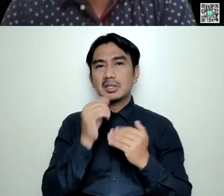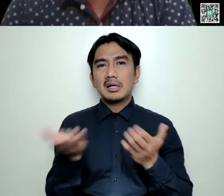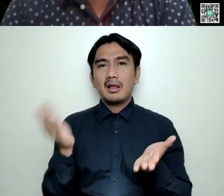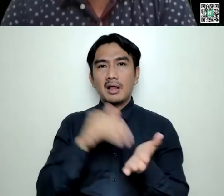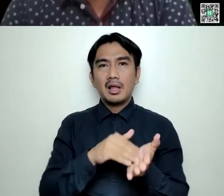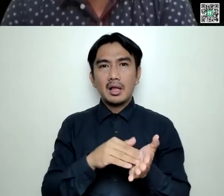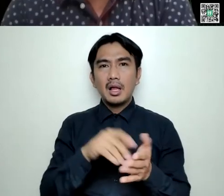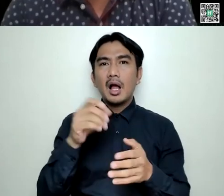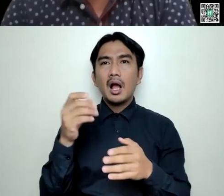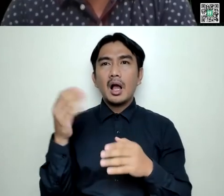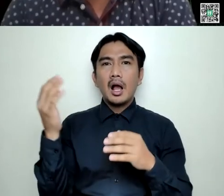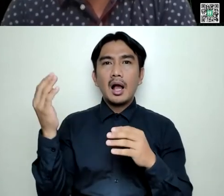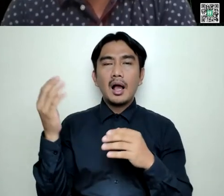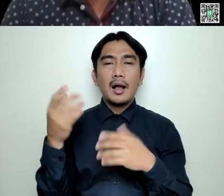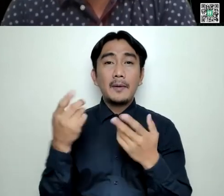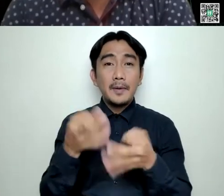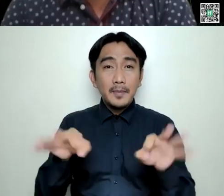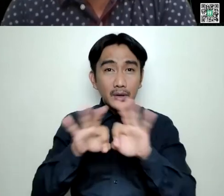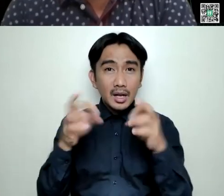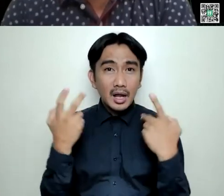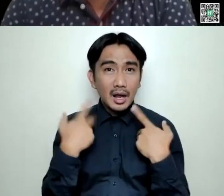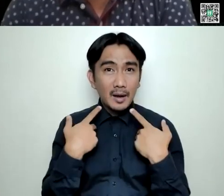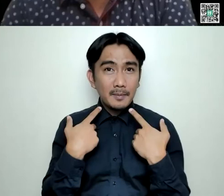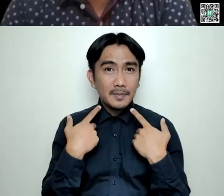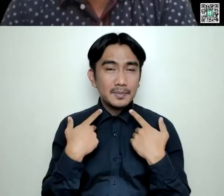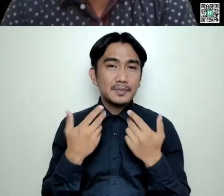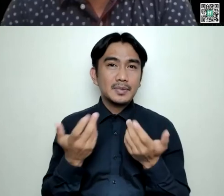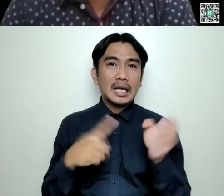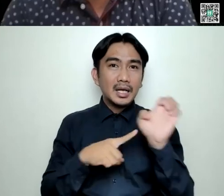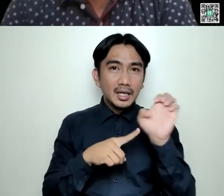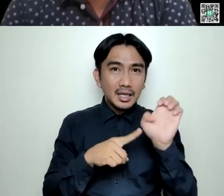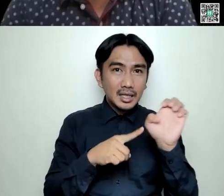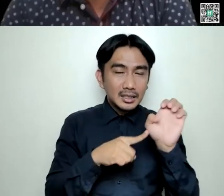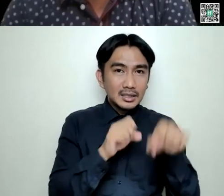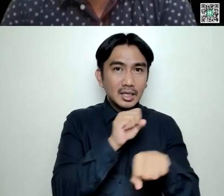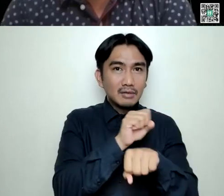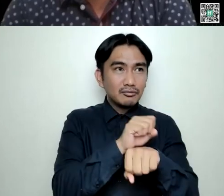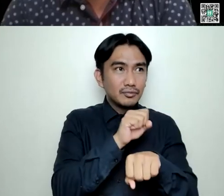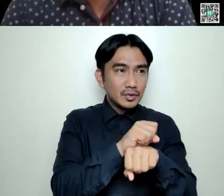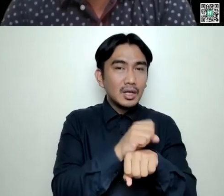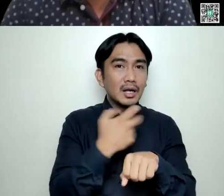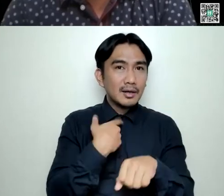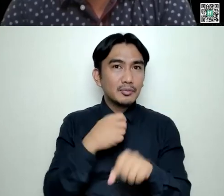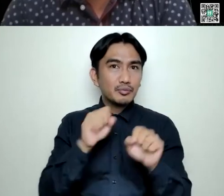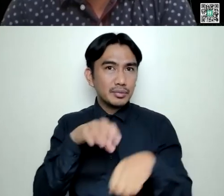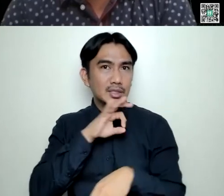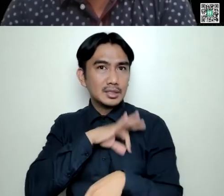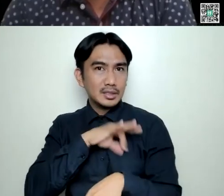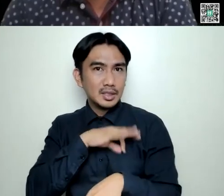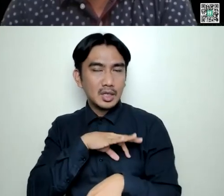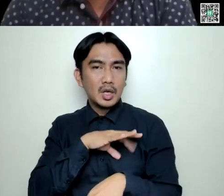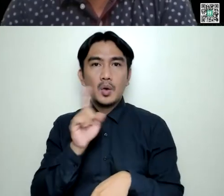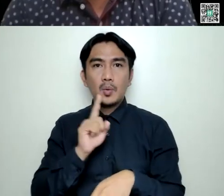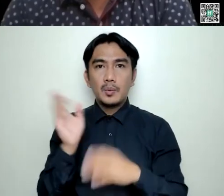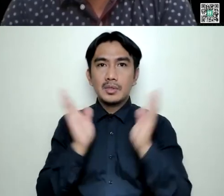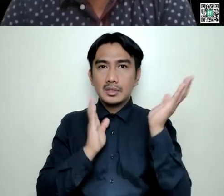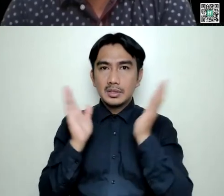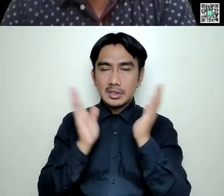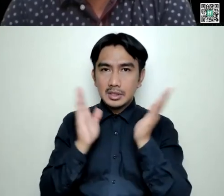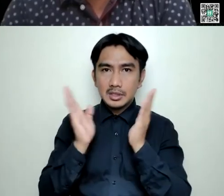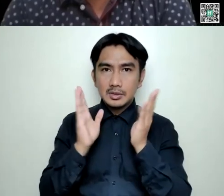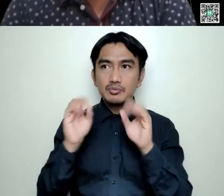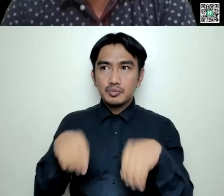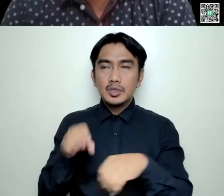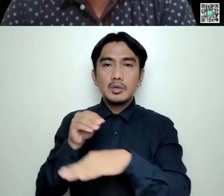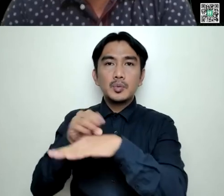backup source of income or source of revenue stream, which is the consultancy services. Because our clients, again, for